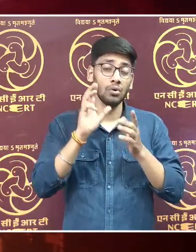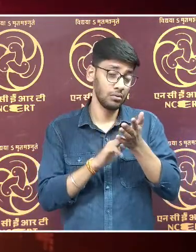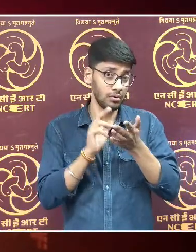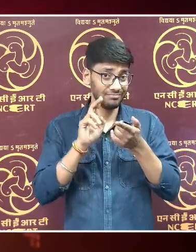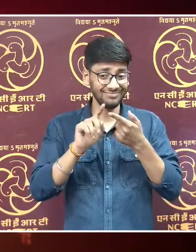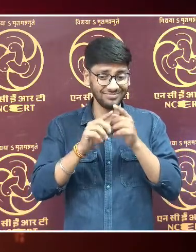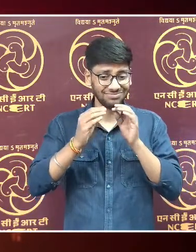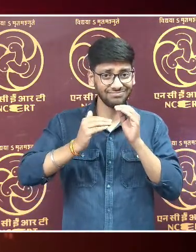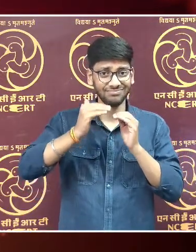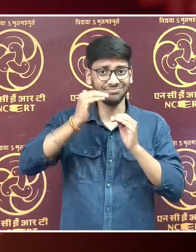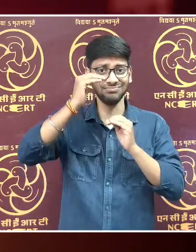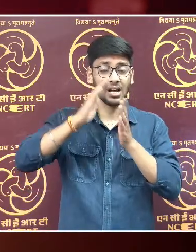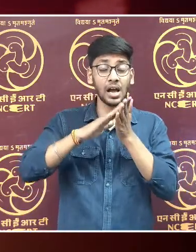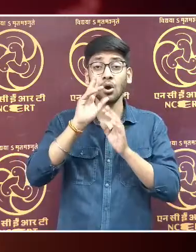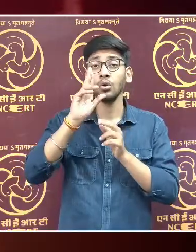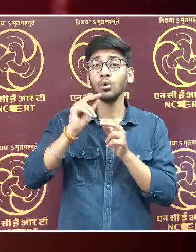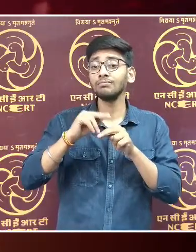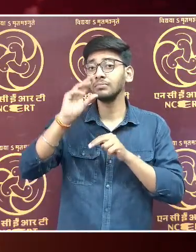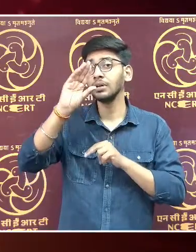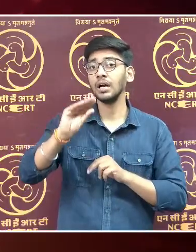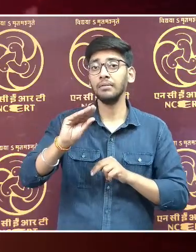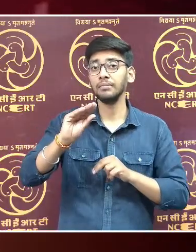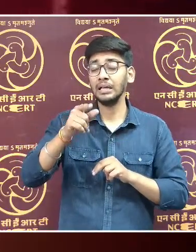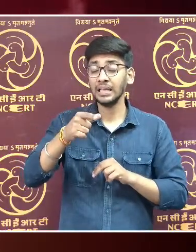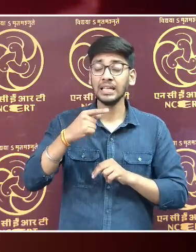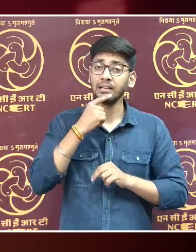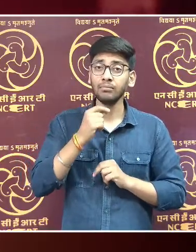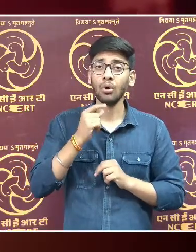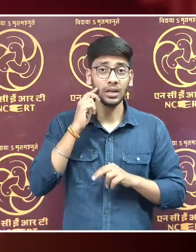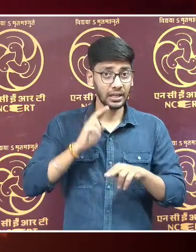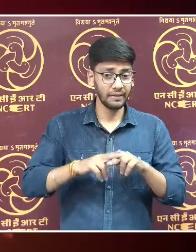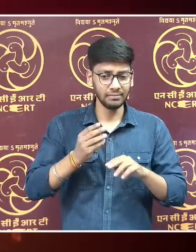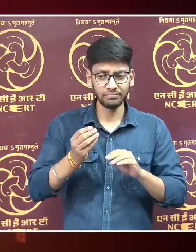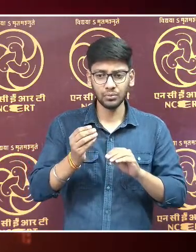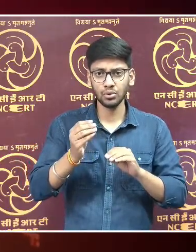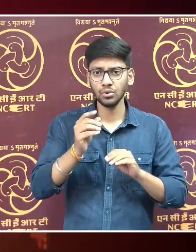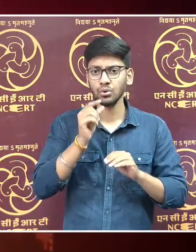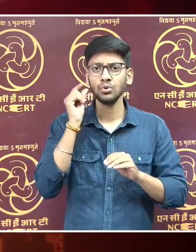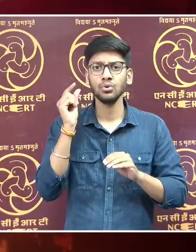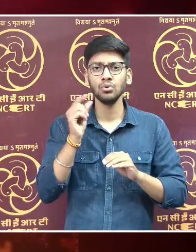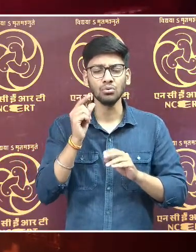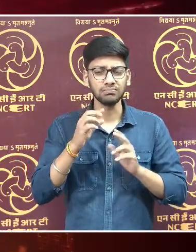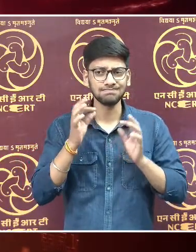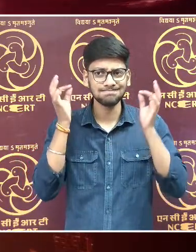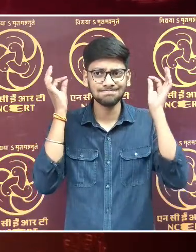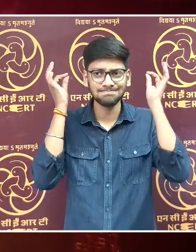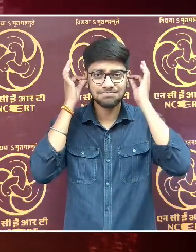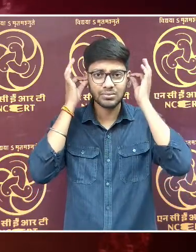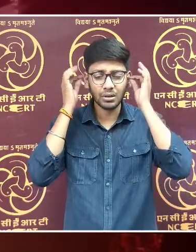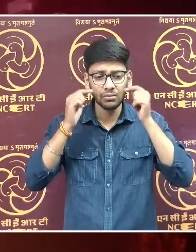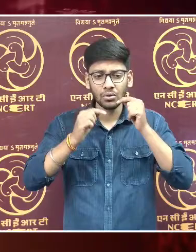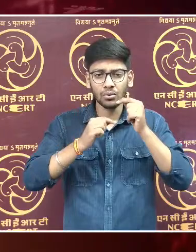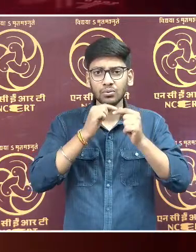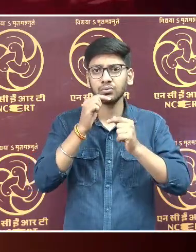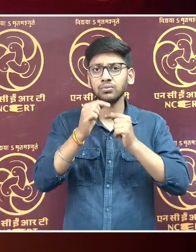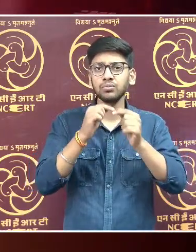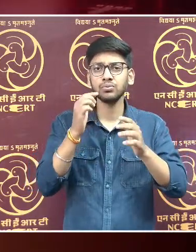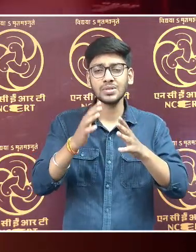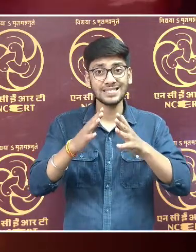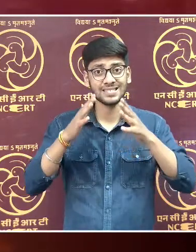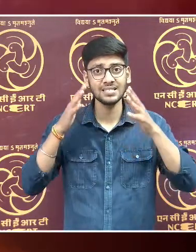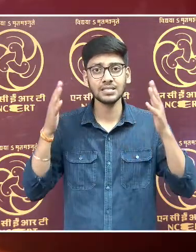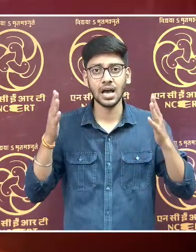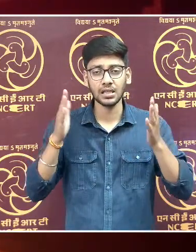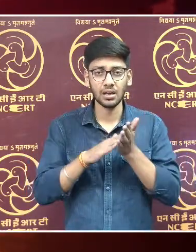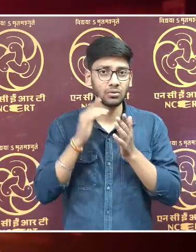them. So there are like the continuous usage of the headphones or the earpods itself can irritate the ear canal, which